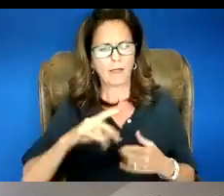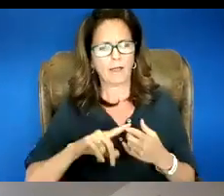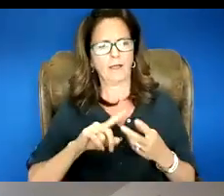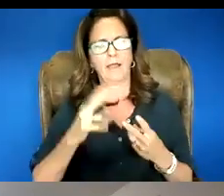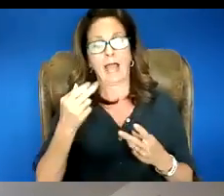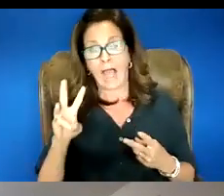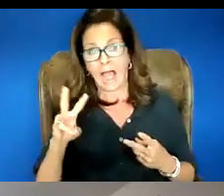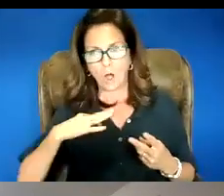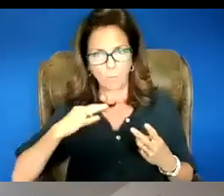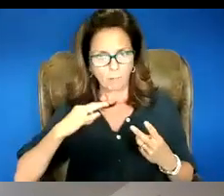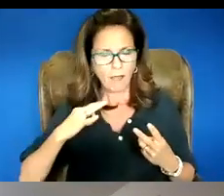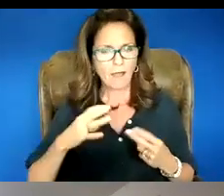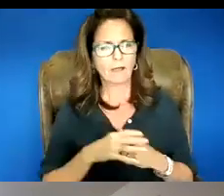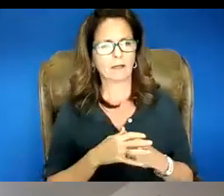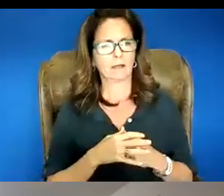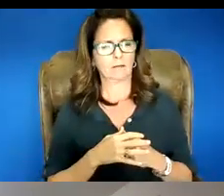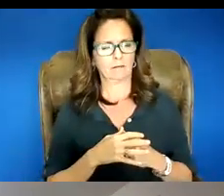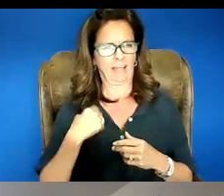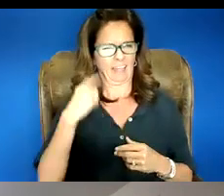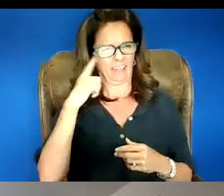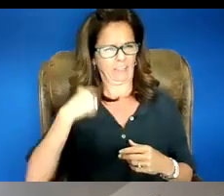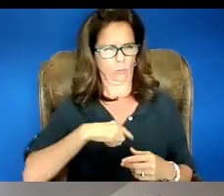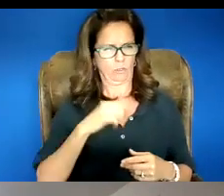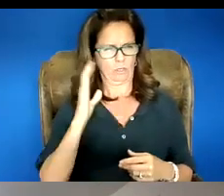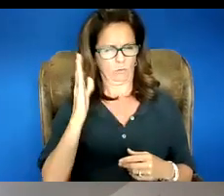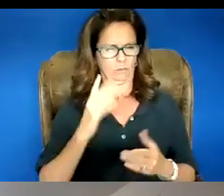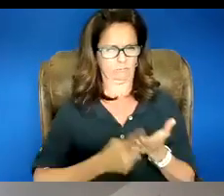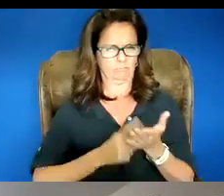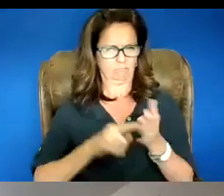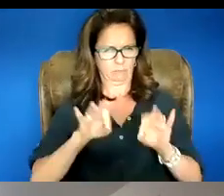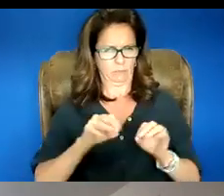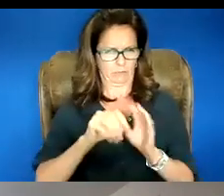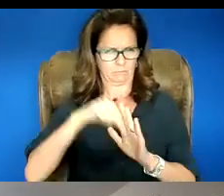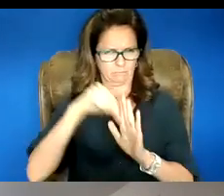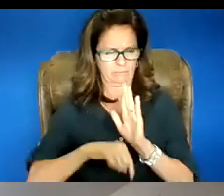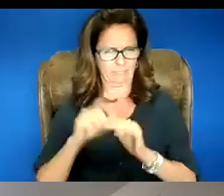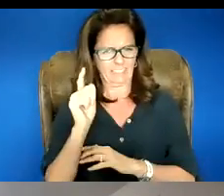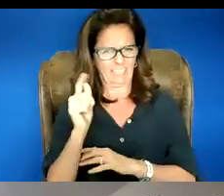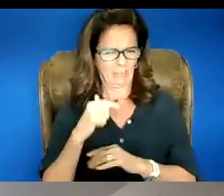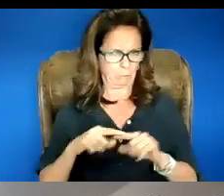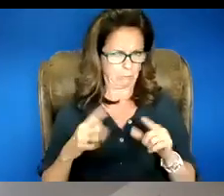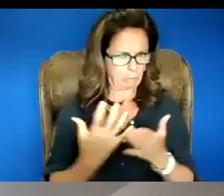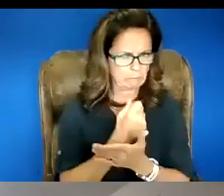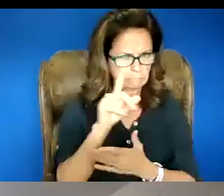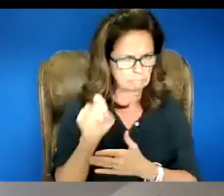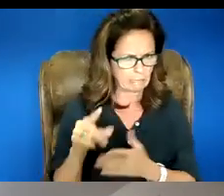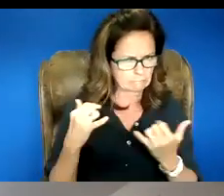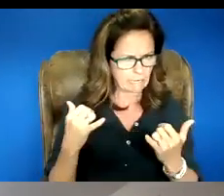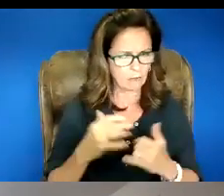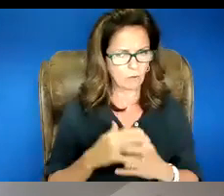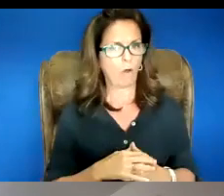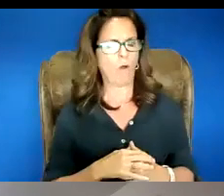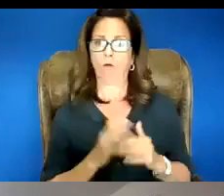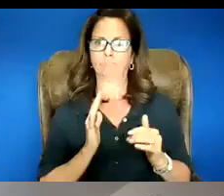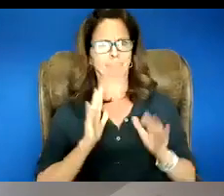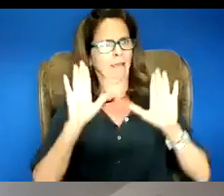apply? I believe we're going to discuss that later, but I wanted to give the opportunity to ask that question. Yeah, no, those are